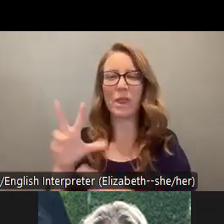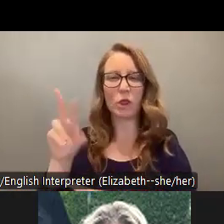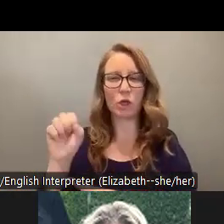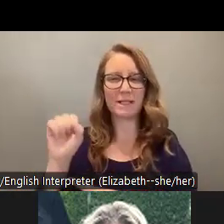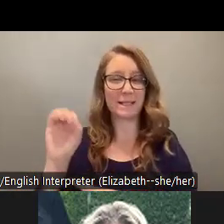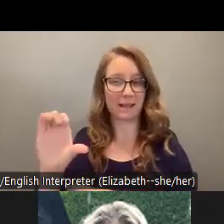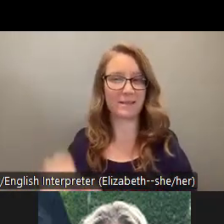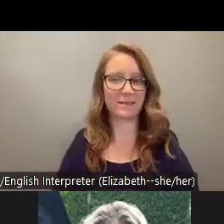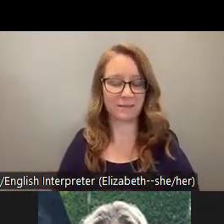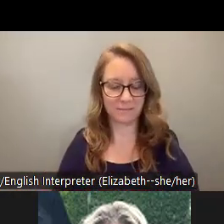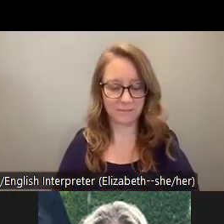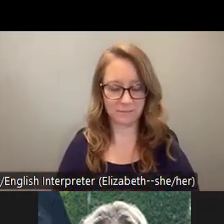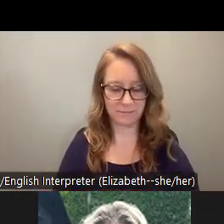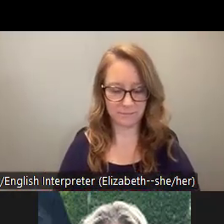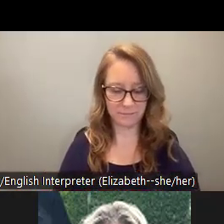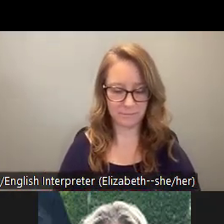here.